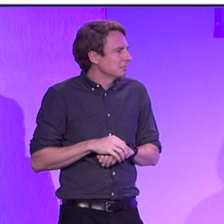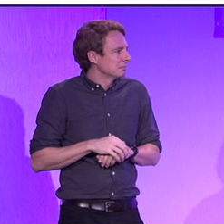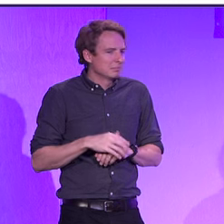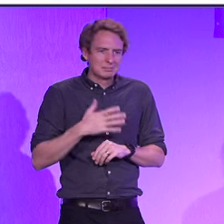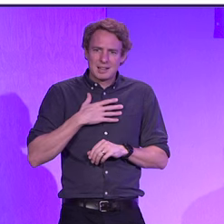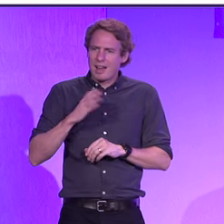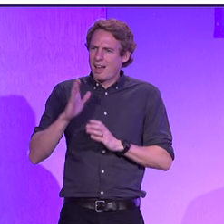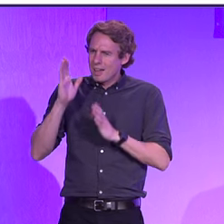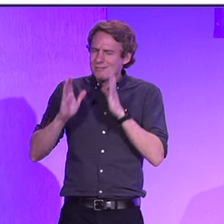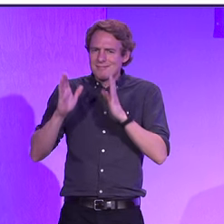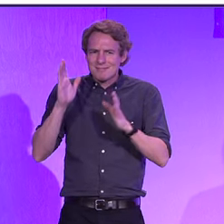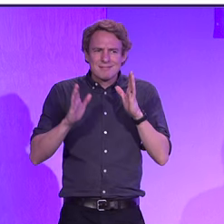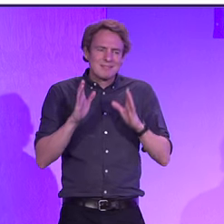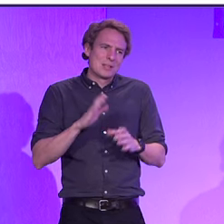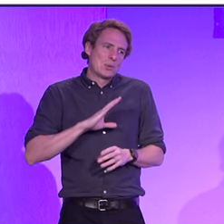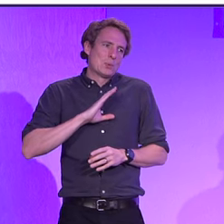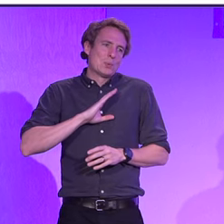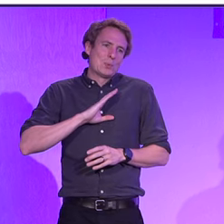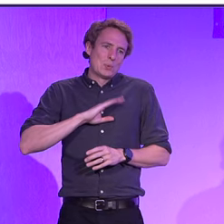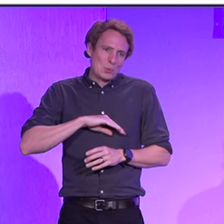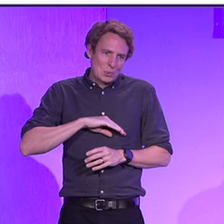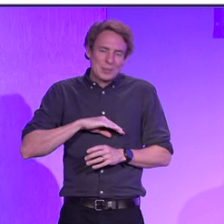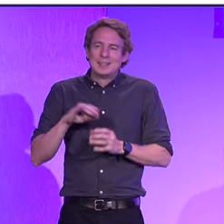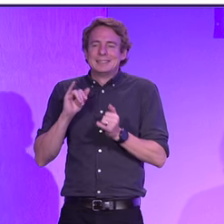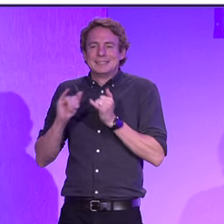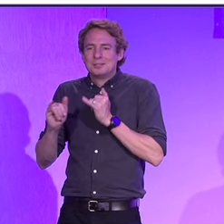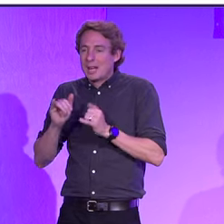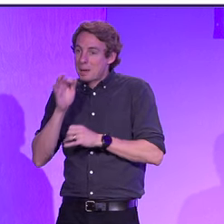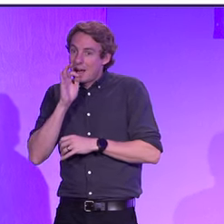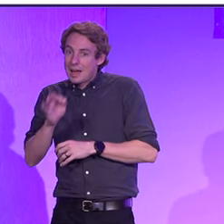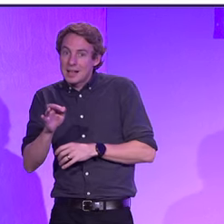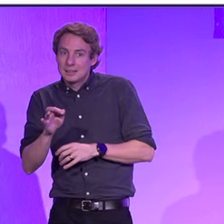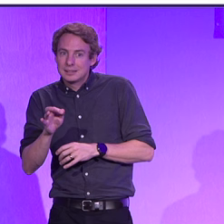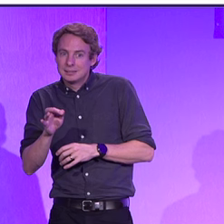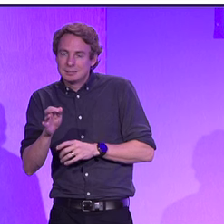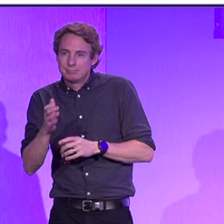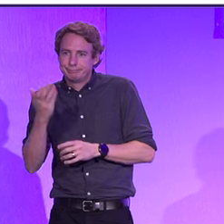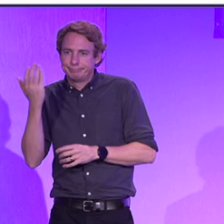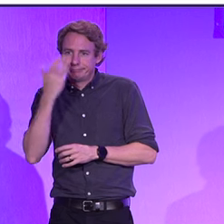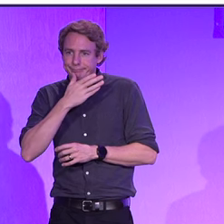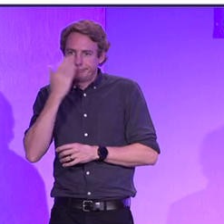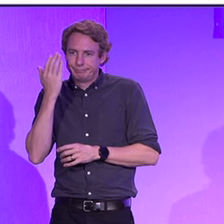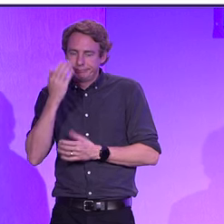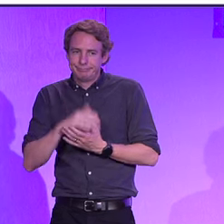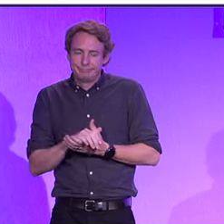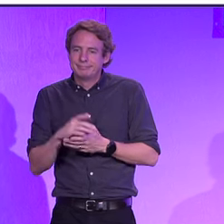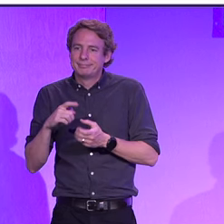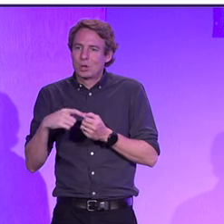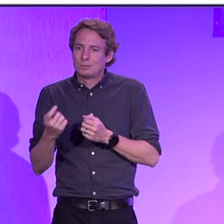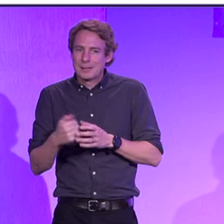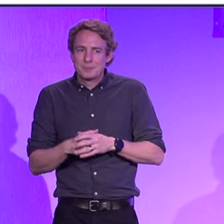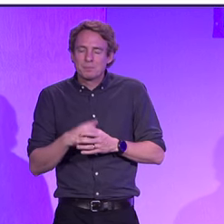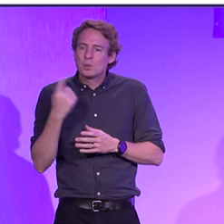that you guys are engaging with me because sometimes like no one will answer, like respond. And it's like, I know you're just opting out.